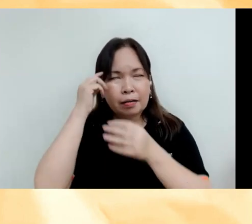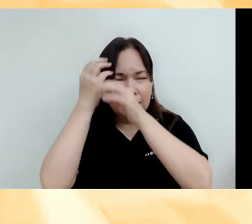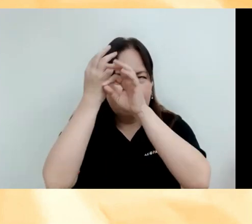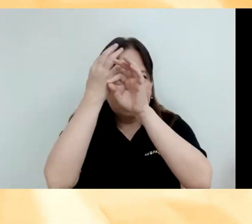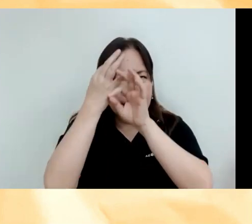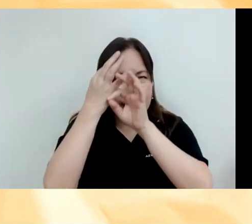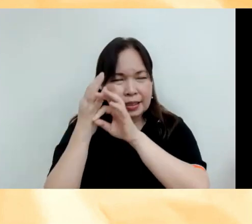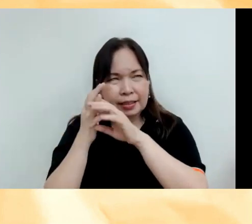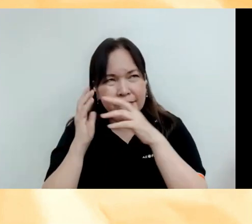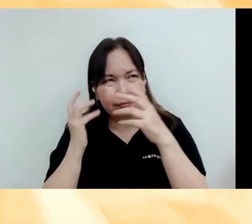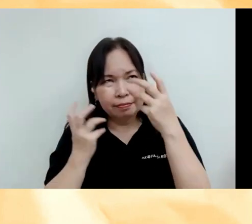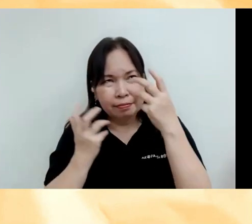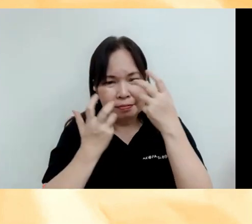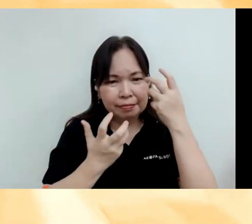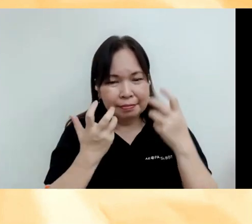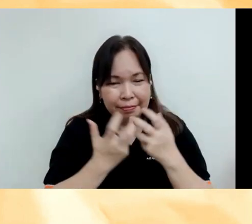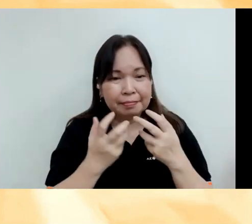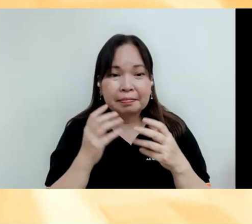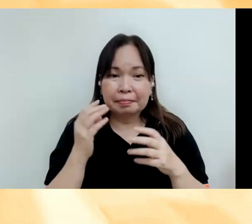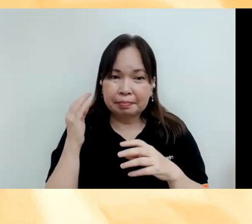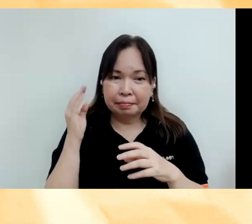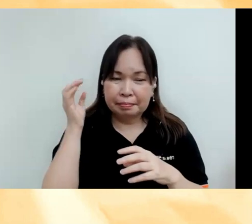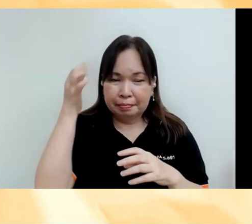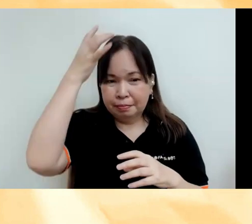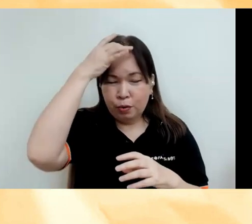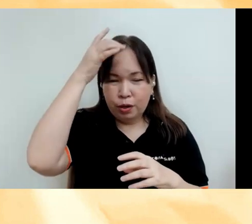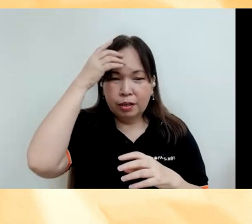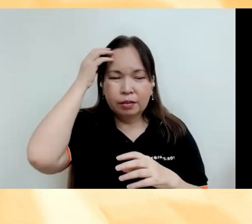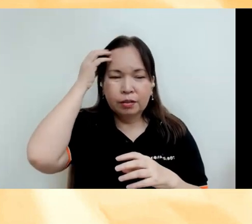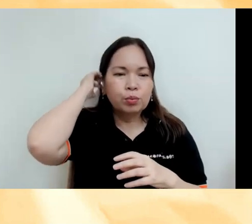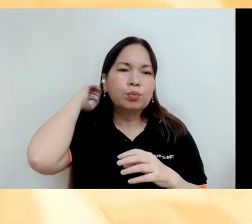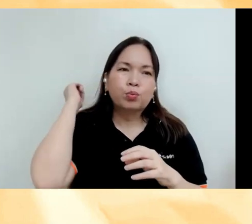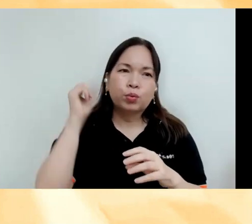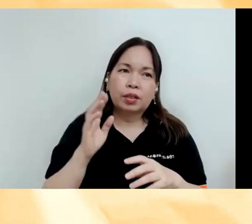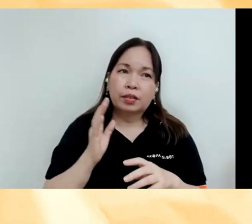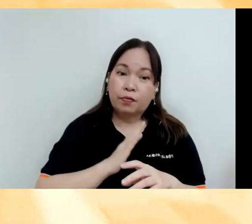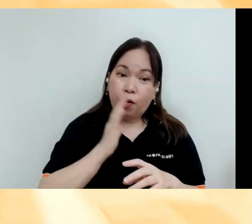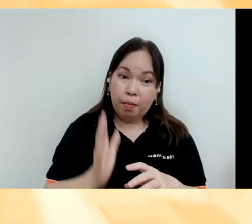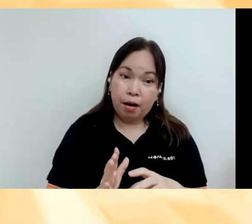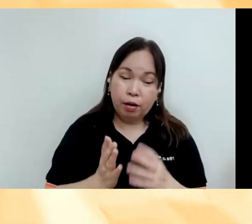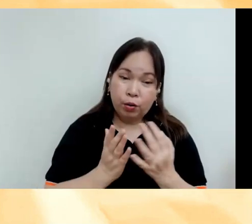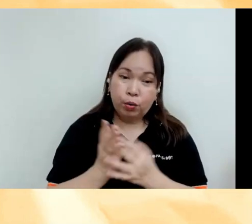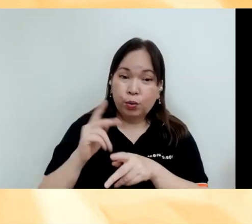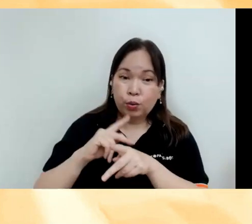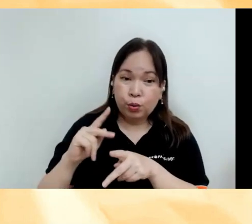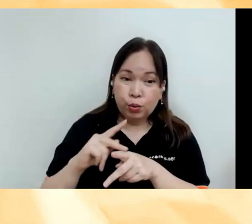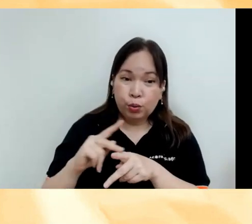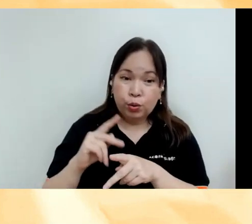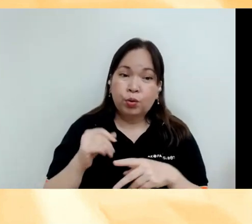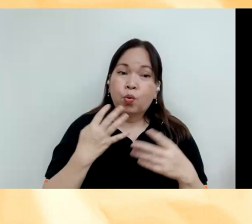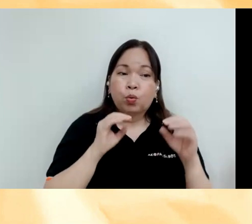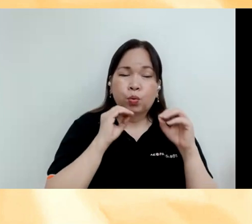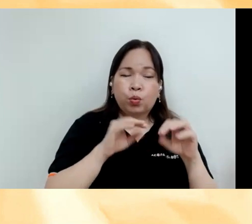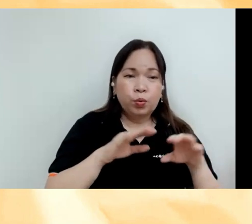interventions can be formal, it can be done by professionals, such as teaching kids coping